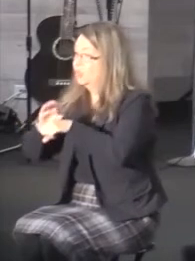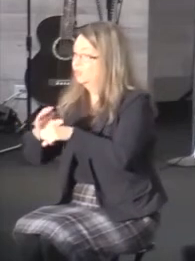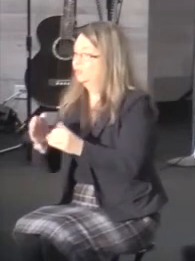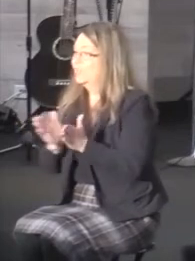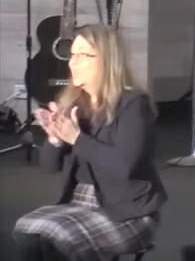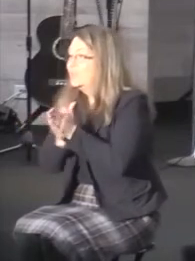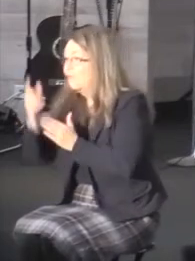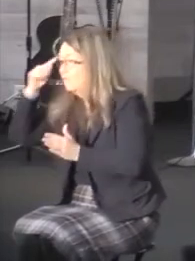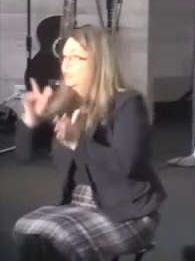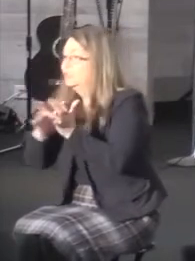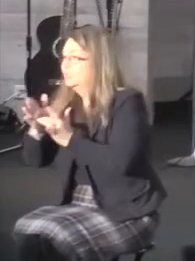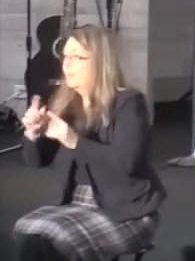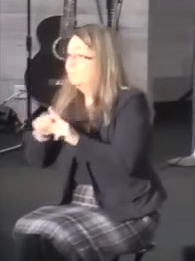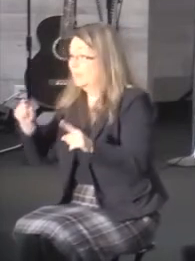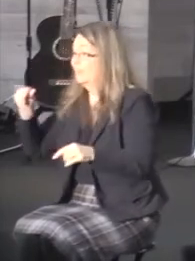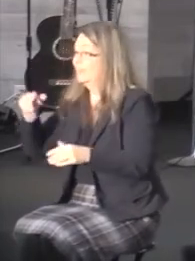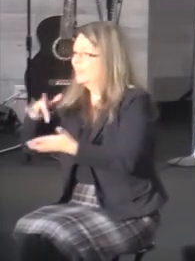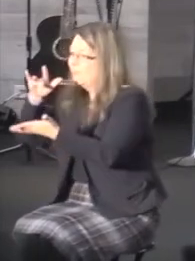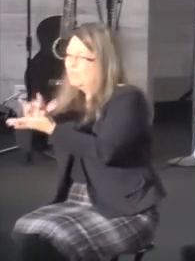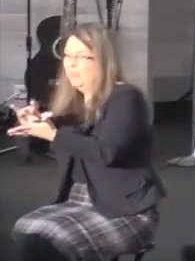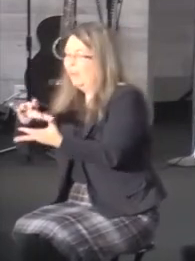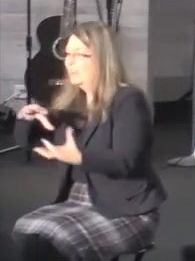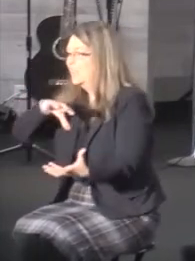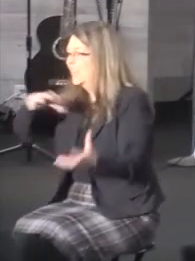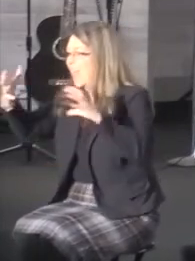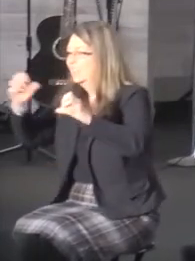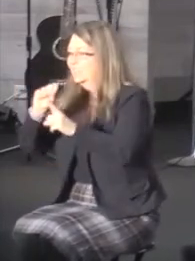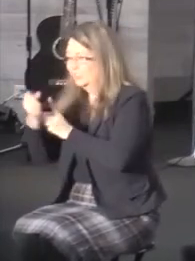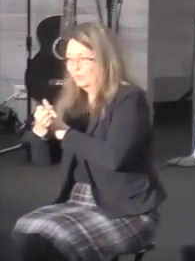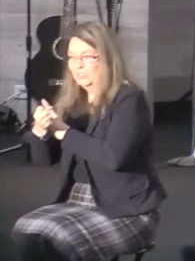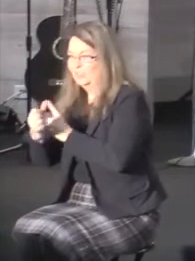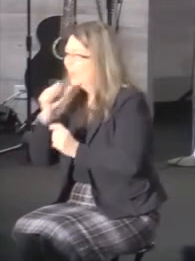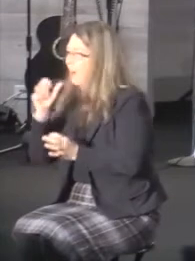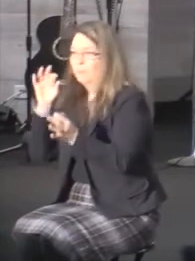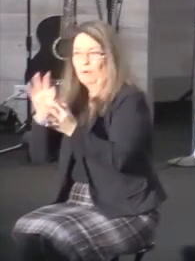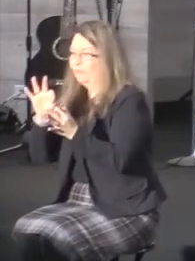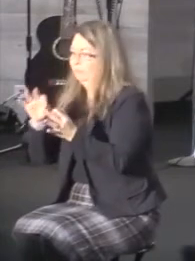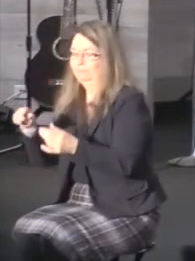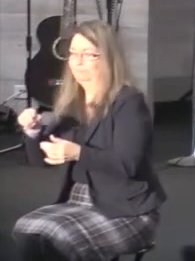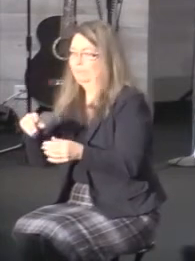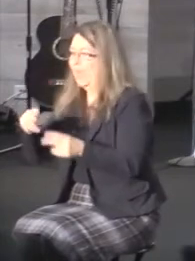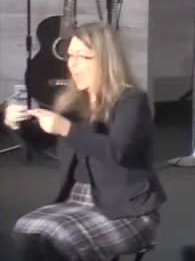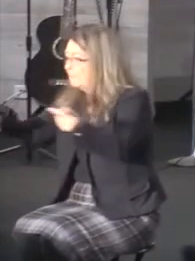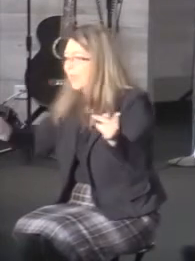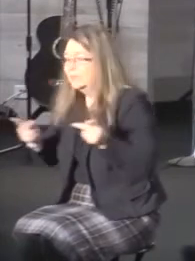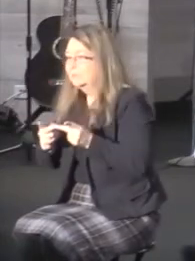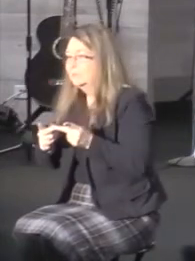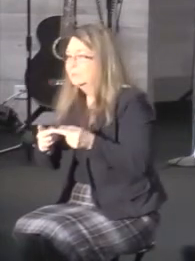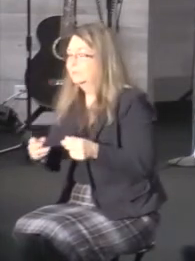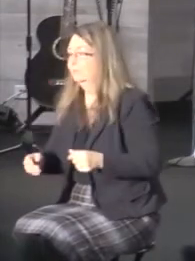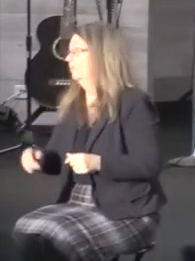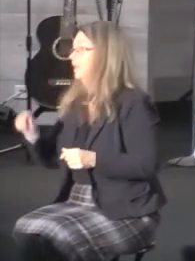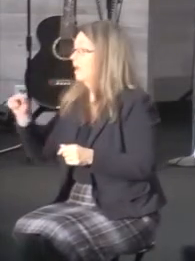this really like chaotic situation, an imperfect circumstance. One of the most unique aspects of Philippi, they